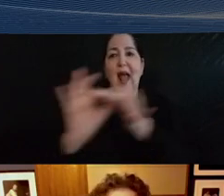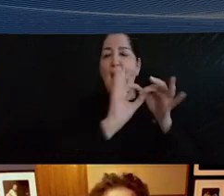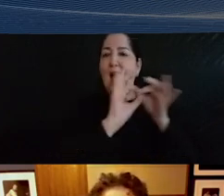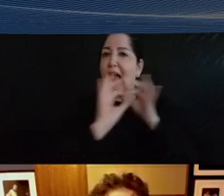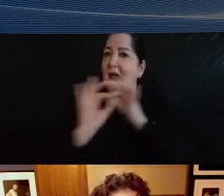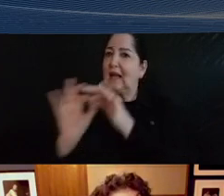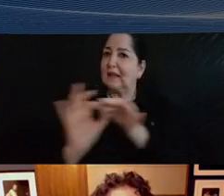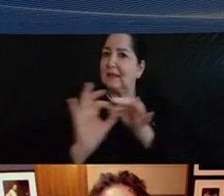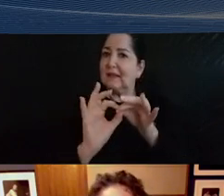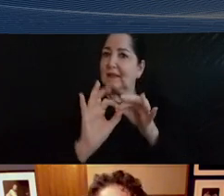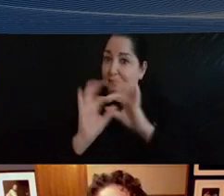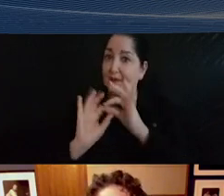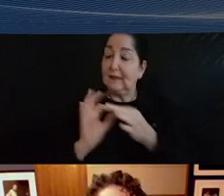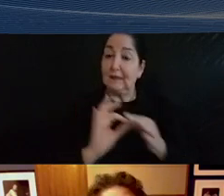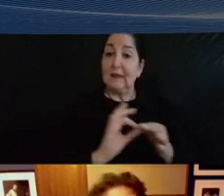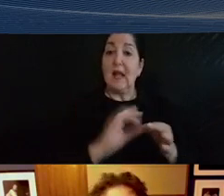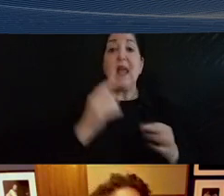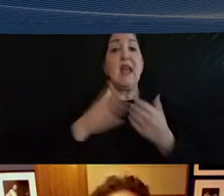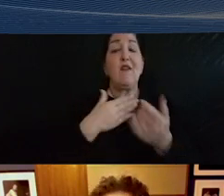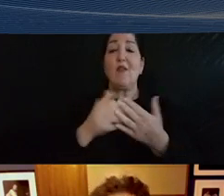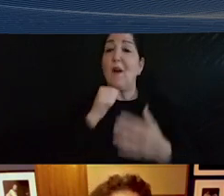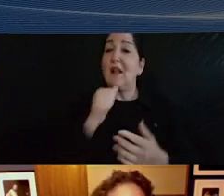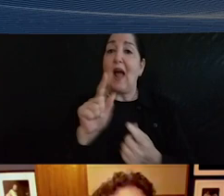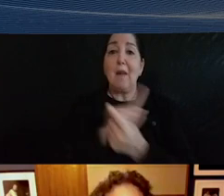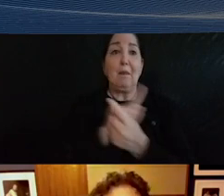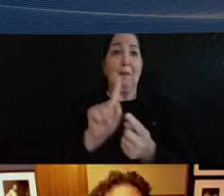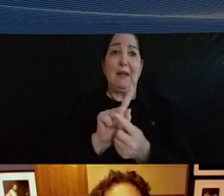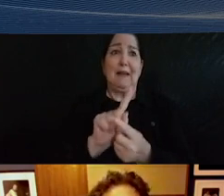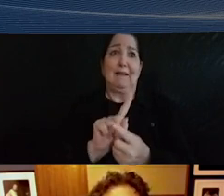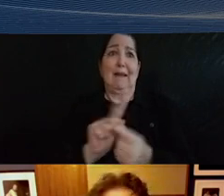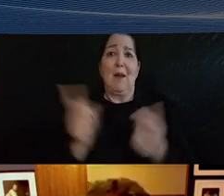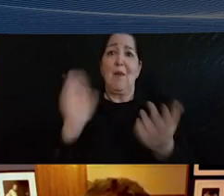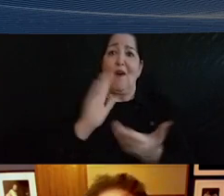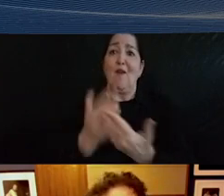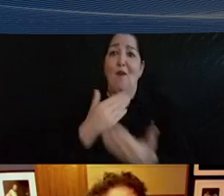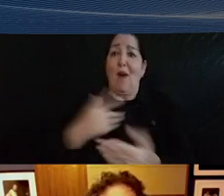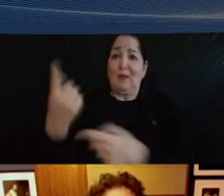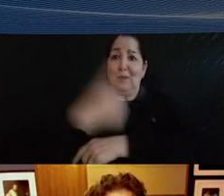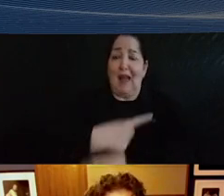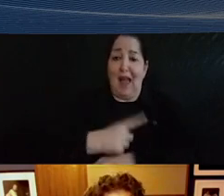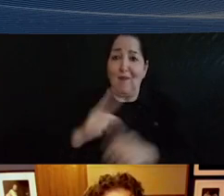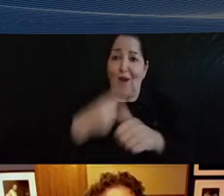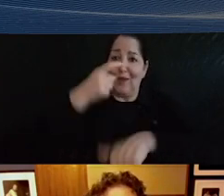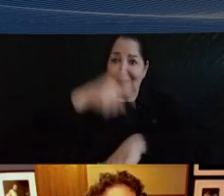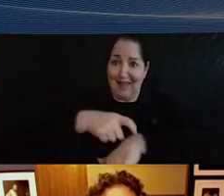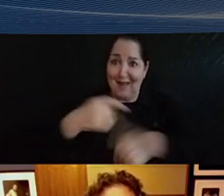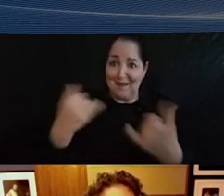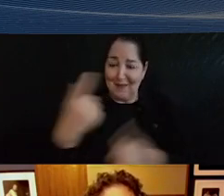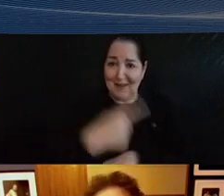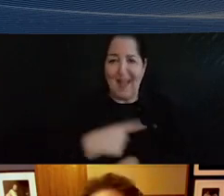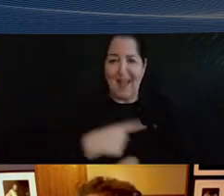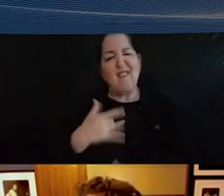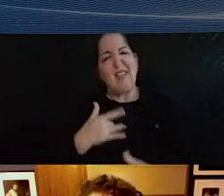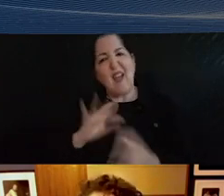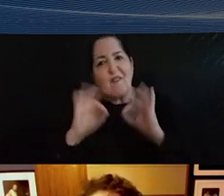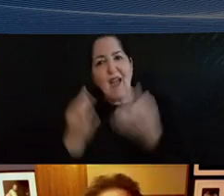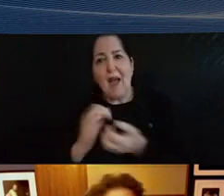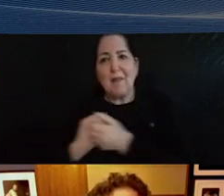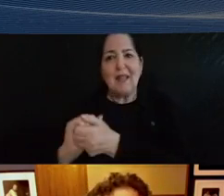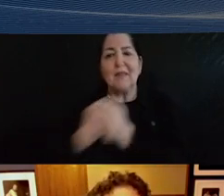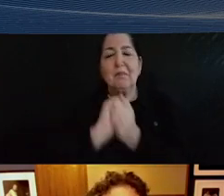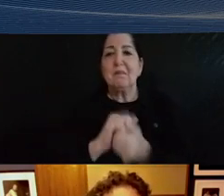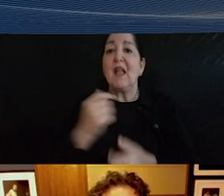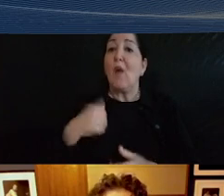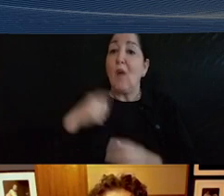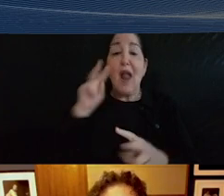feel like we're all connected in a way. Even though I haven't met any of you before today, it's just kind of, I feel like we're family somehow. And that's just a